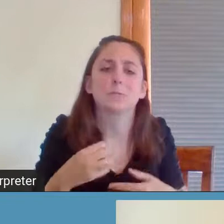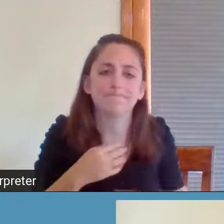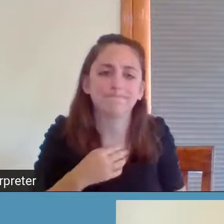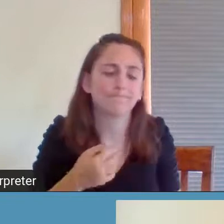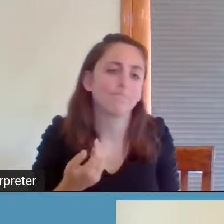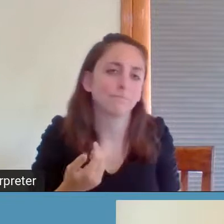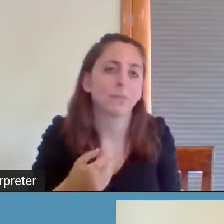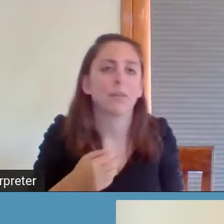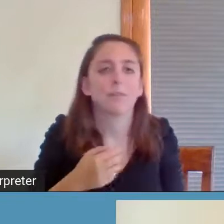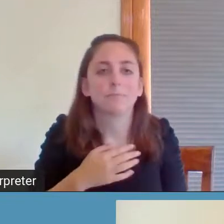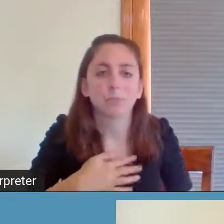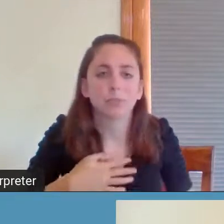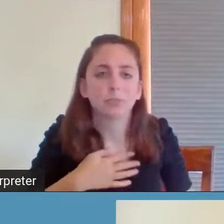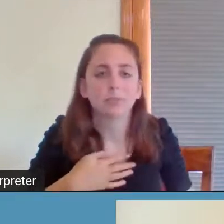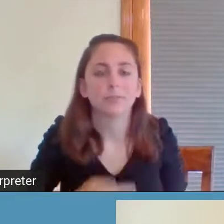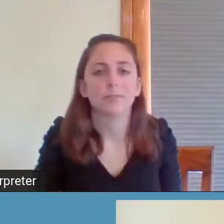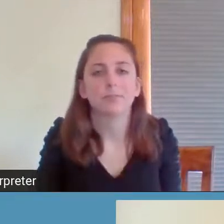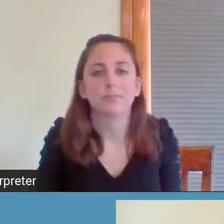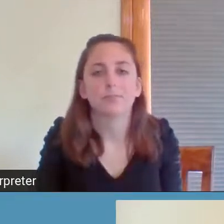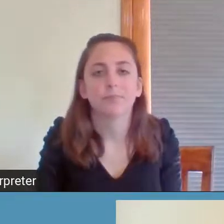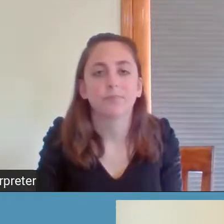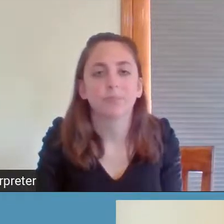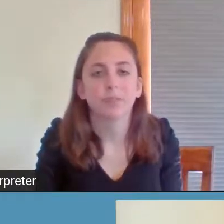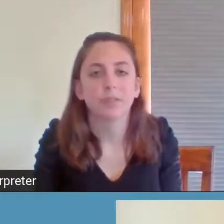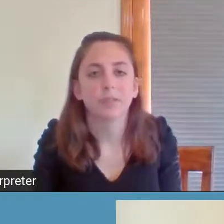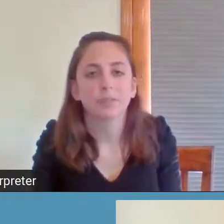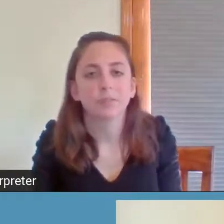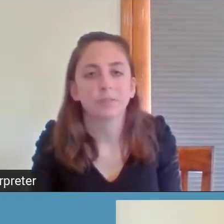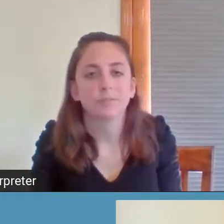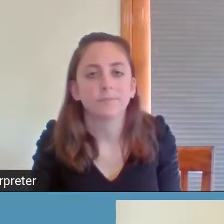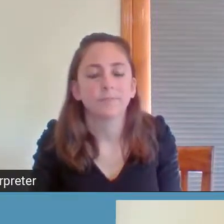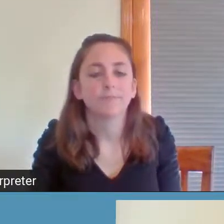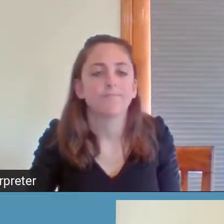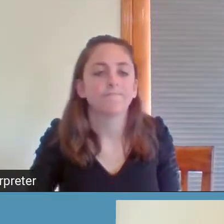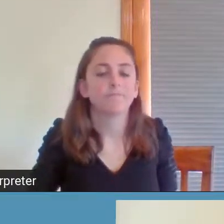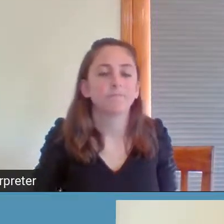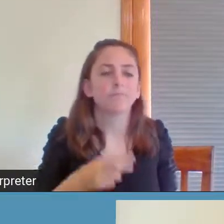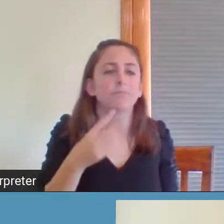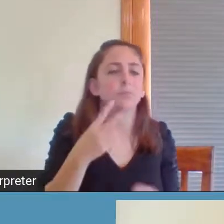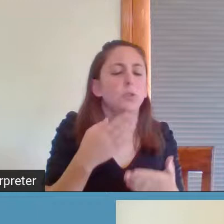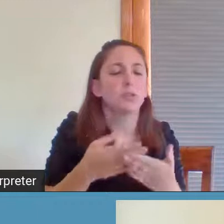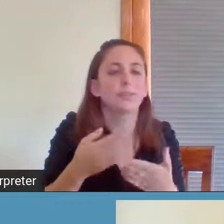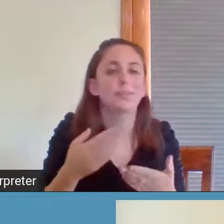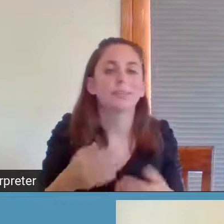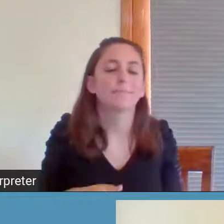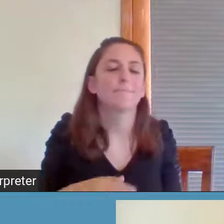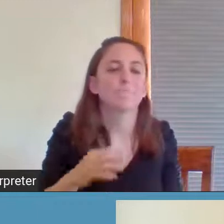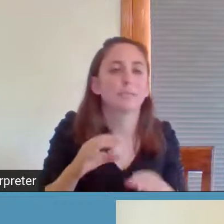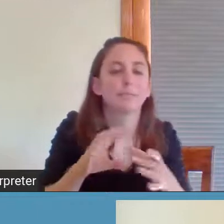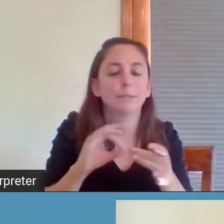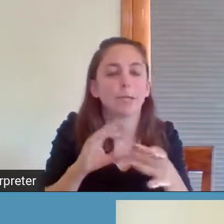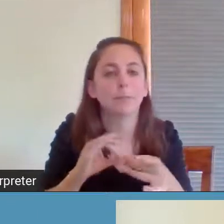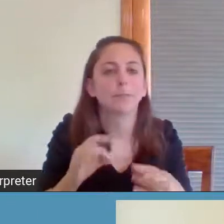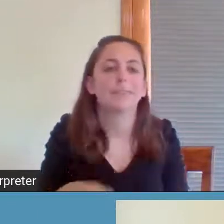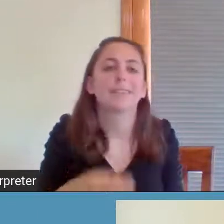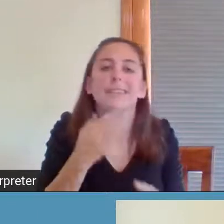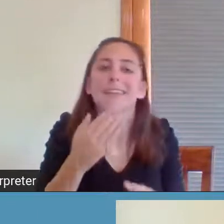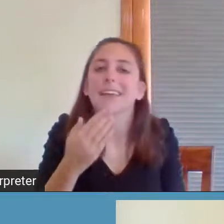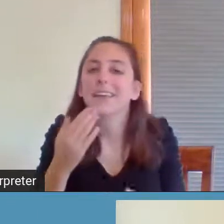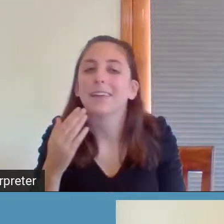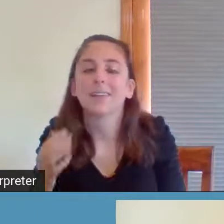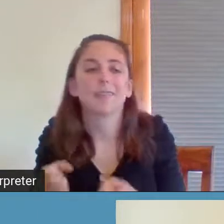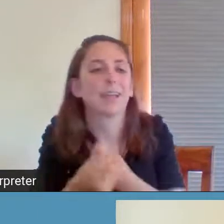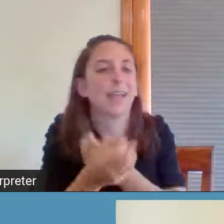Project. And just let me give a couple closing remarks. But thank you so much, everyone, for joining us today. Thank you, Dr. Gaskins,